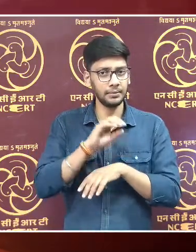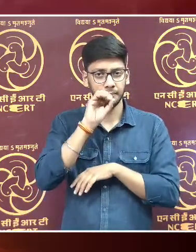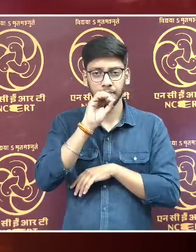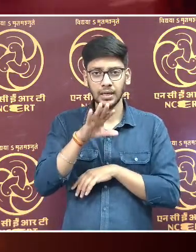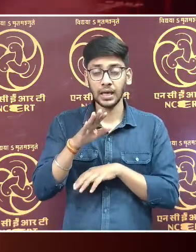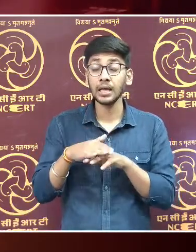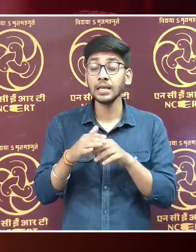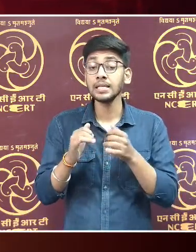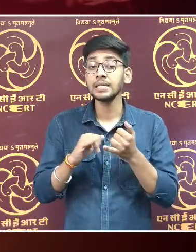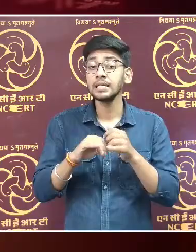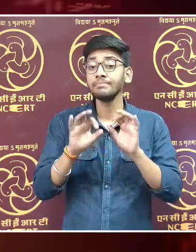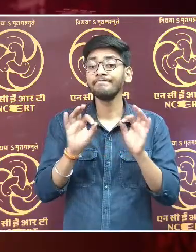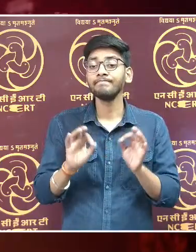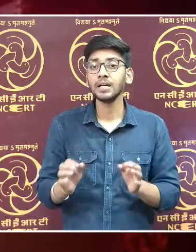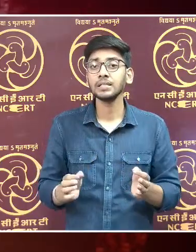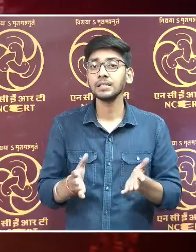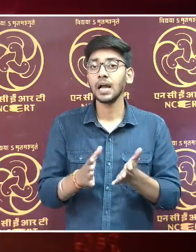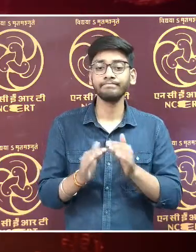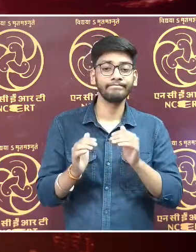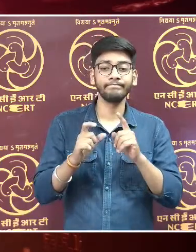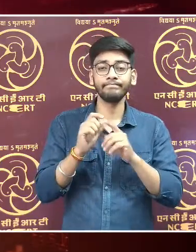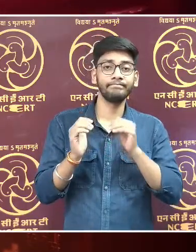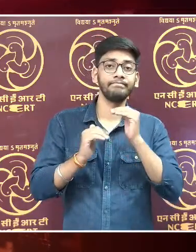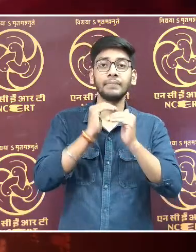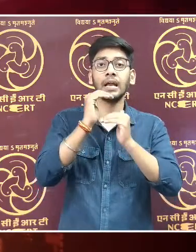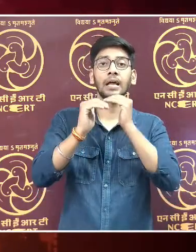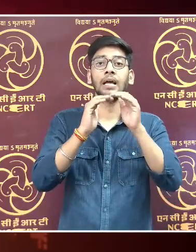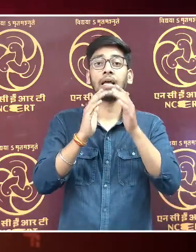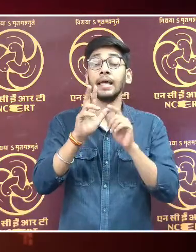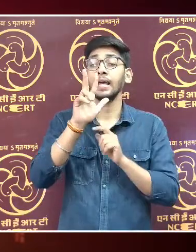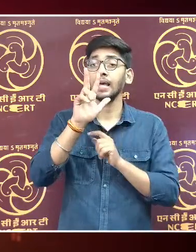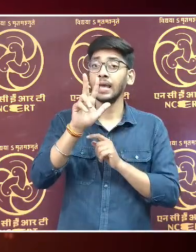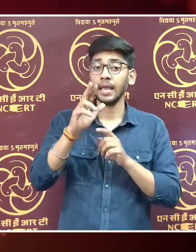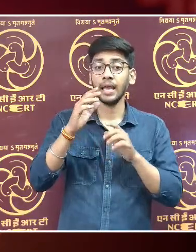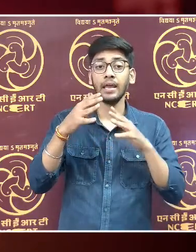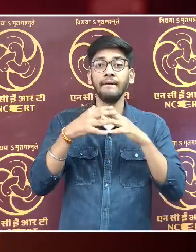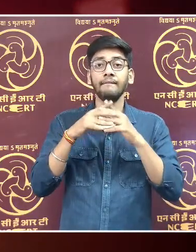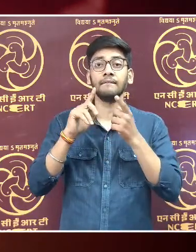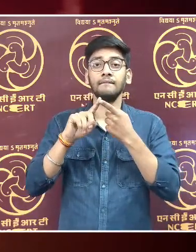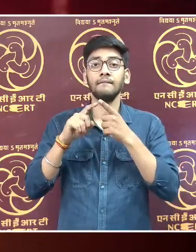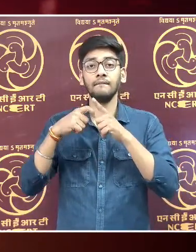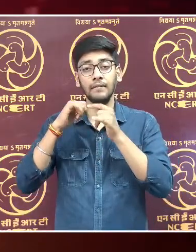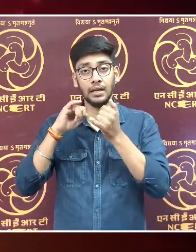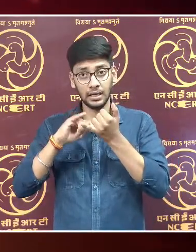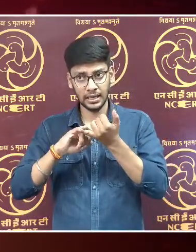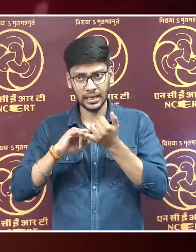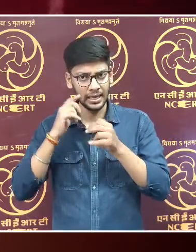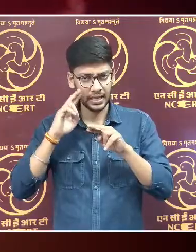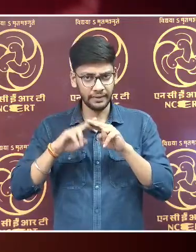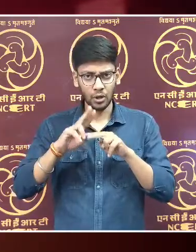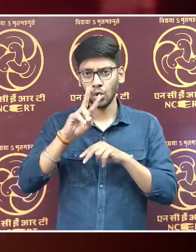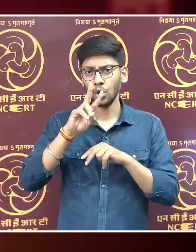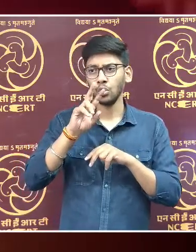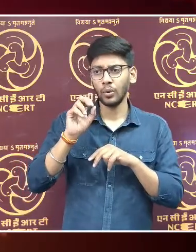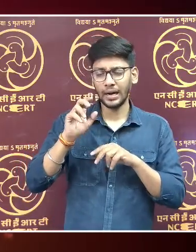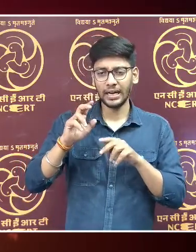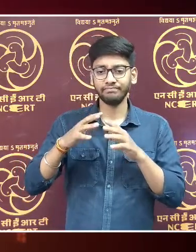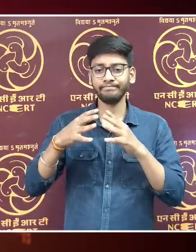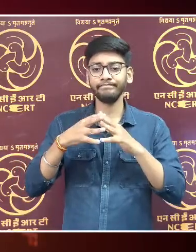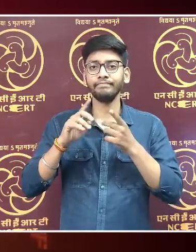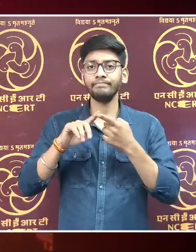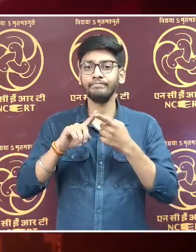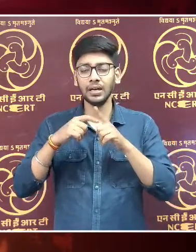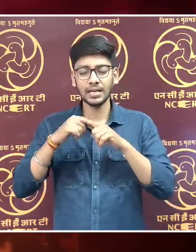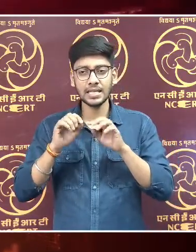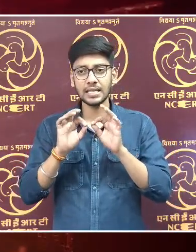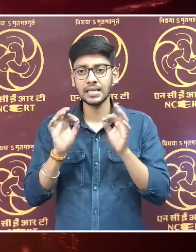by the ear starts developing by 8 weeks. And then by around 20th week, the child can start